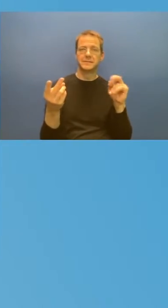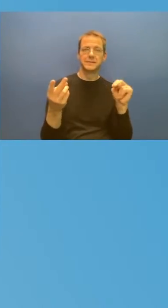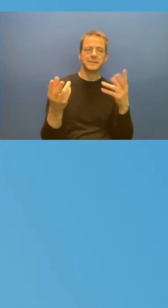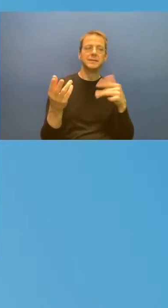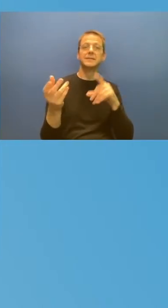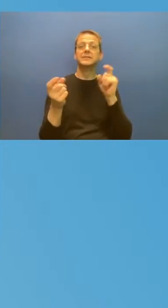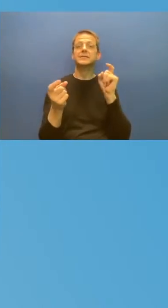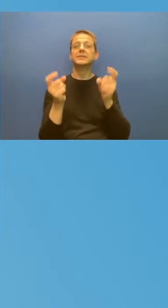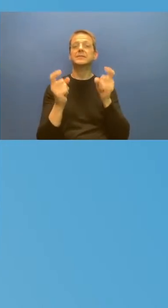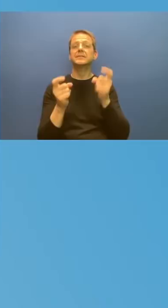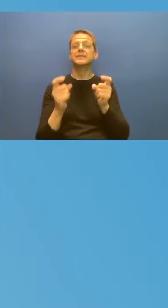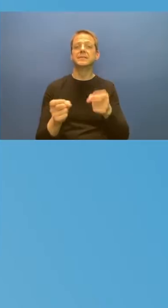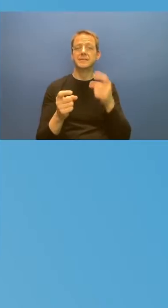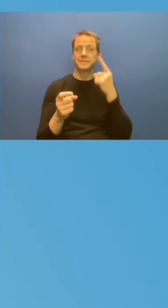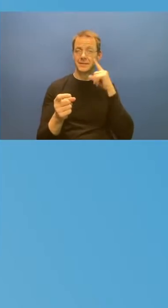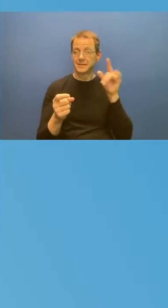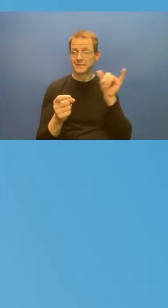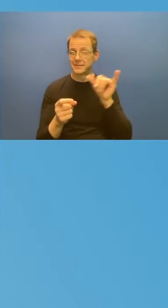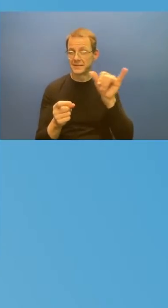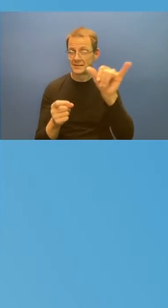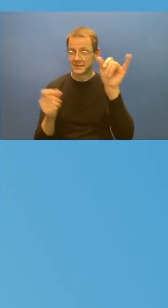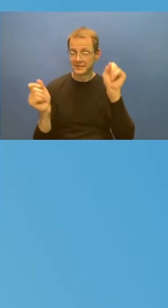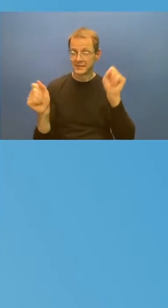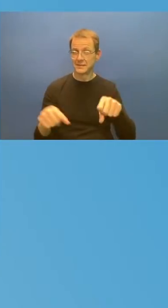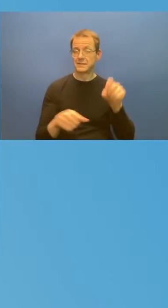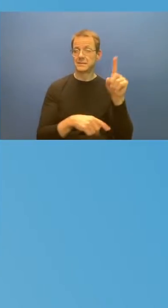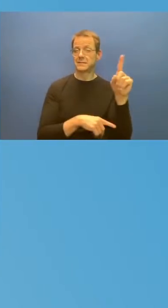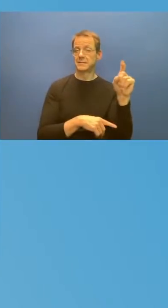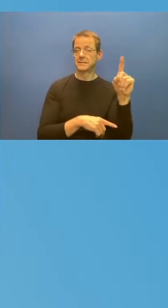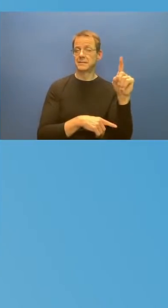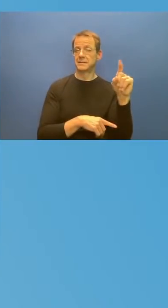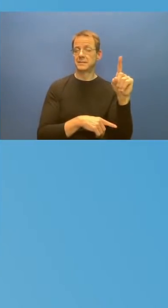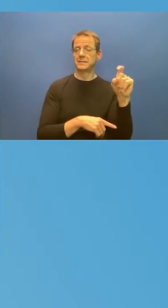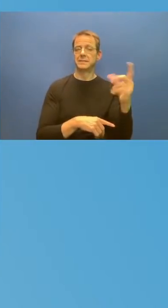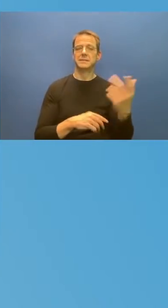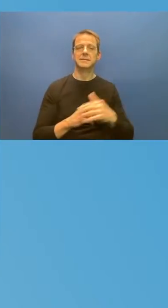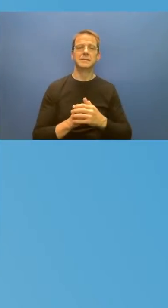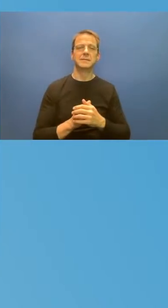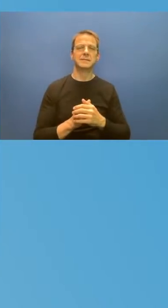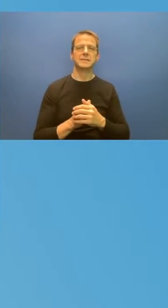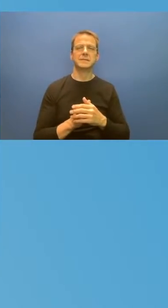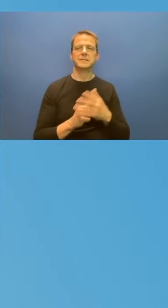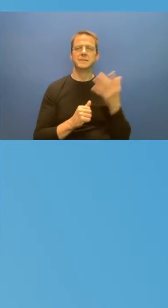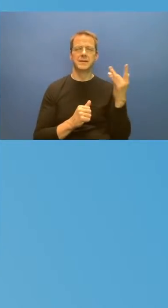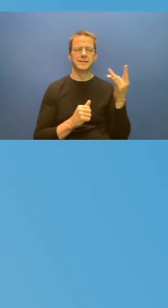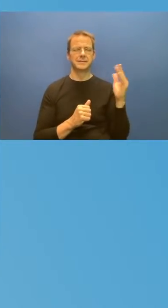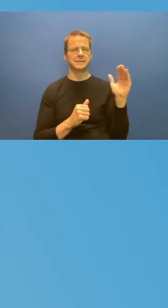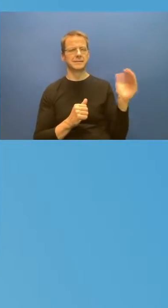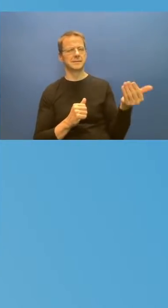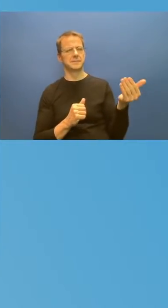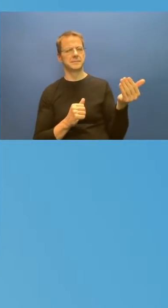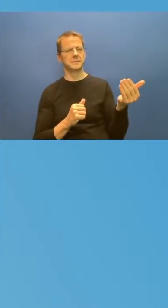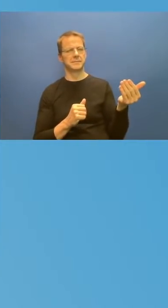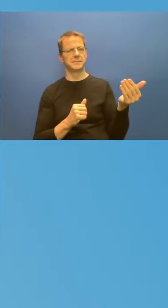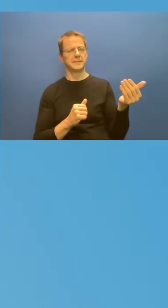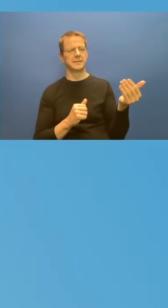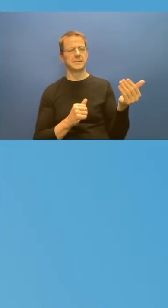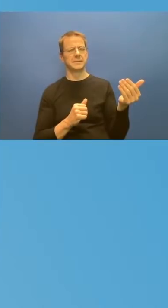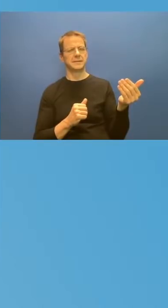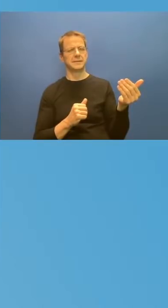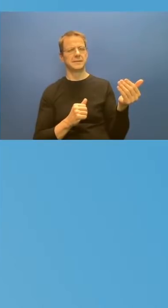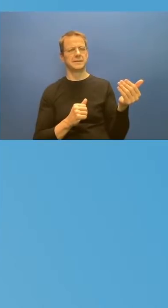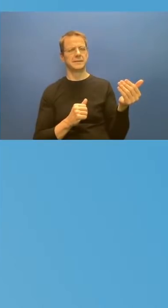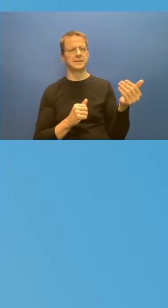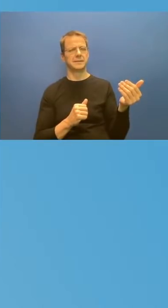the most transmissible item we have in the world is measles, which may have an R naught of somewhere